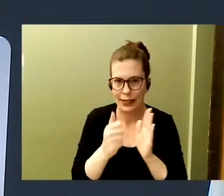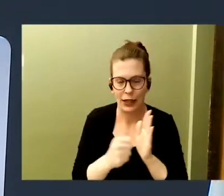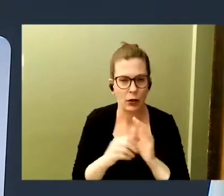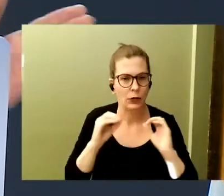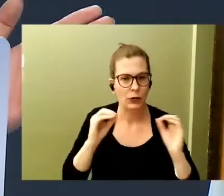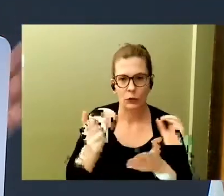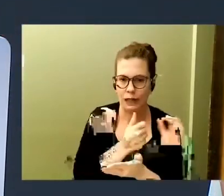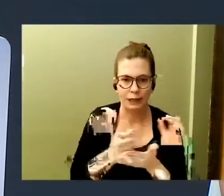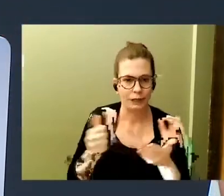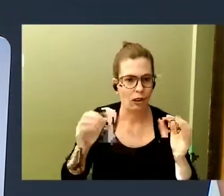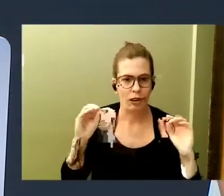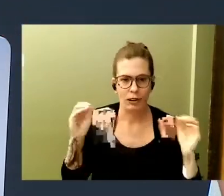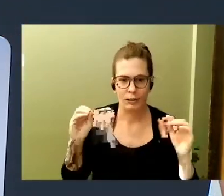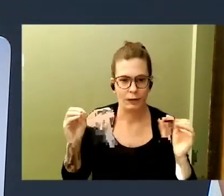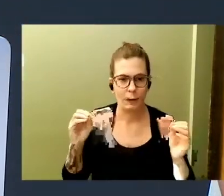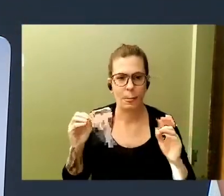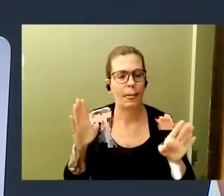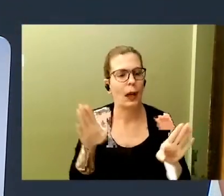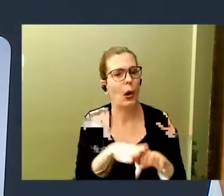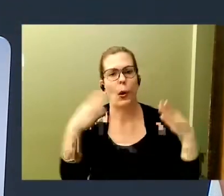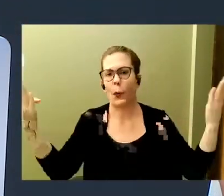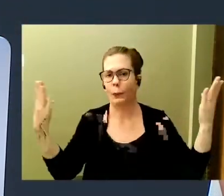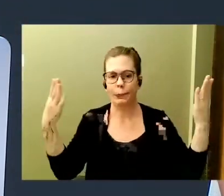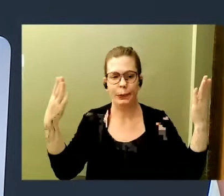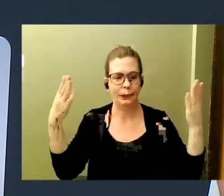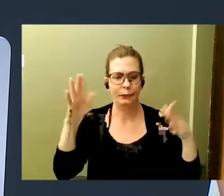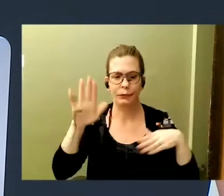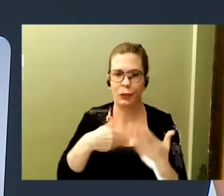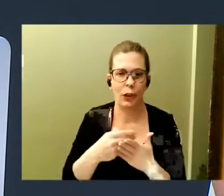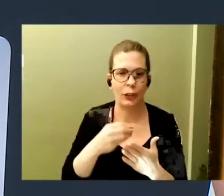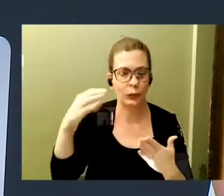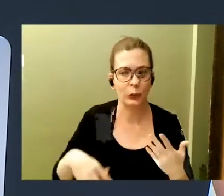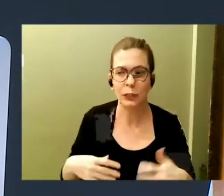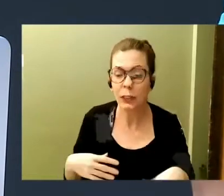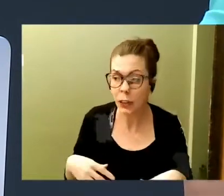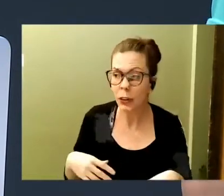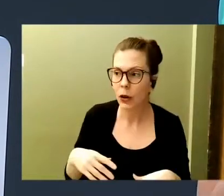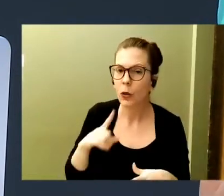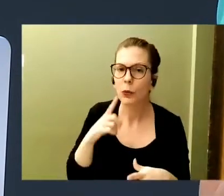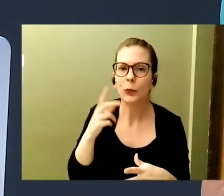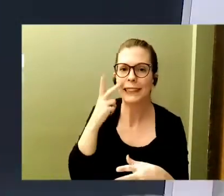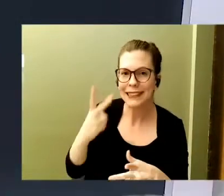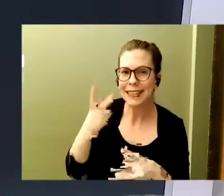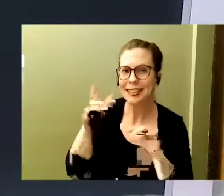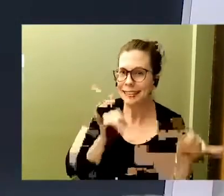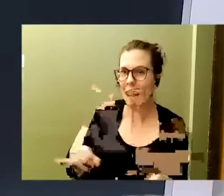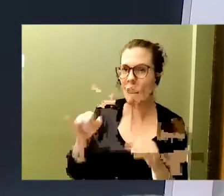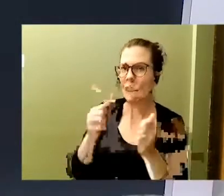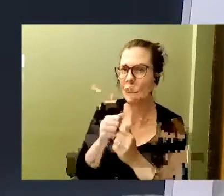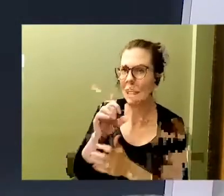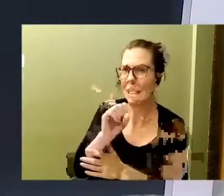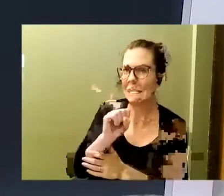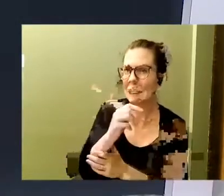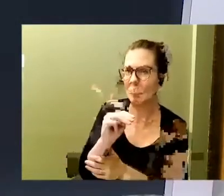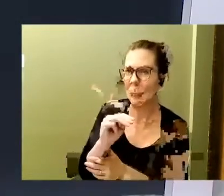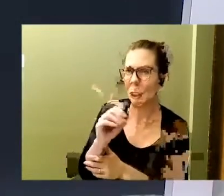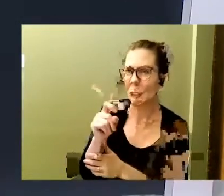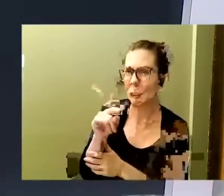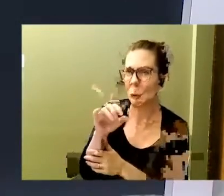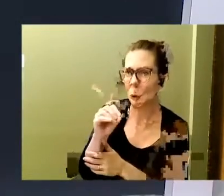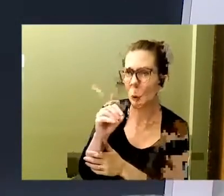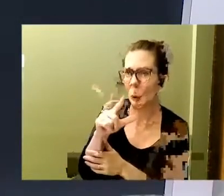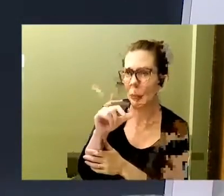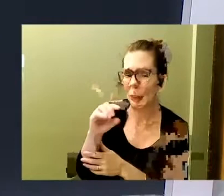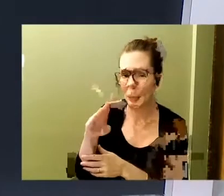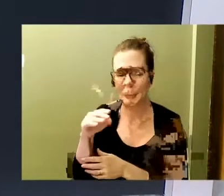basically open to all the students. We're seeing a trend here with SageMaker Studio Lab and DeepRacer. So it's all about